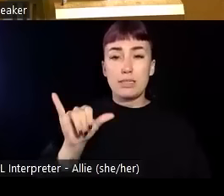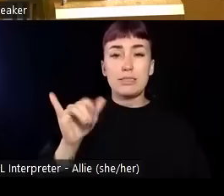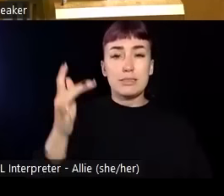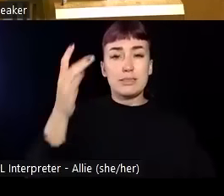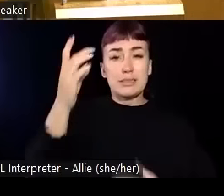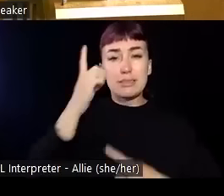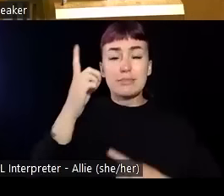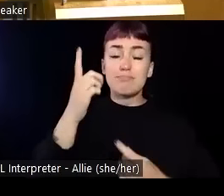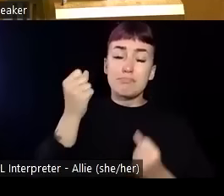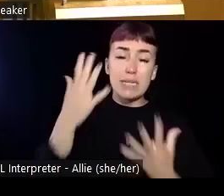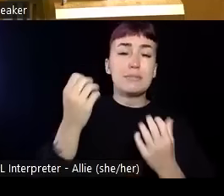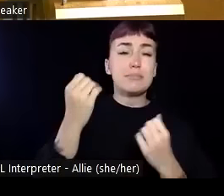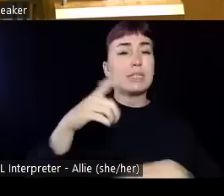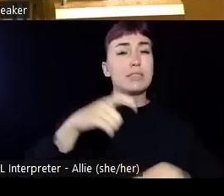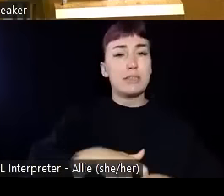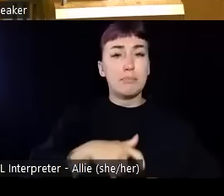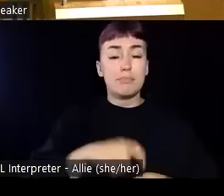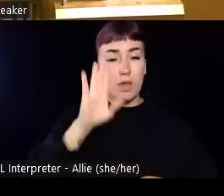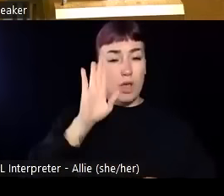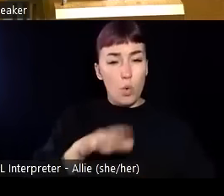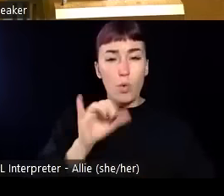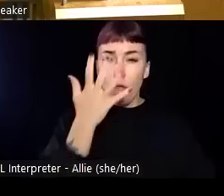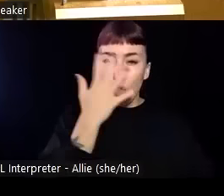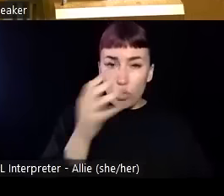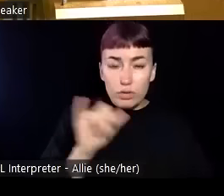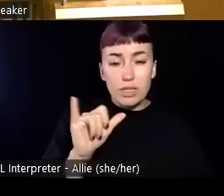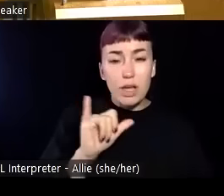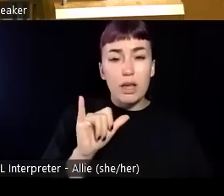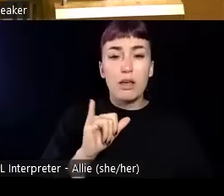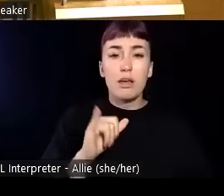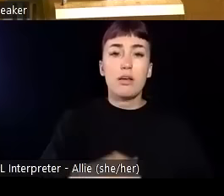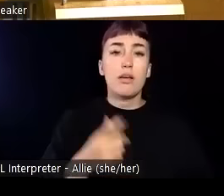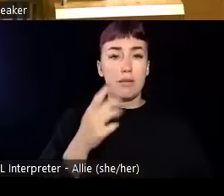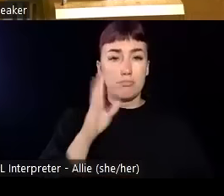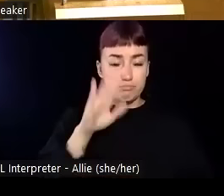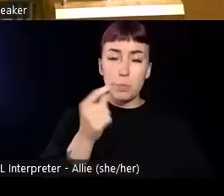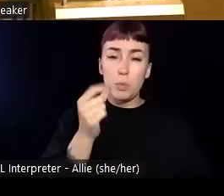I know what it's like and what, you know, what you're going through.